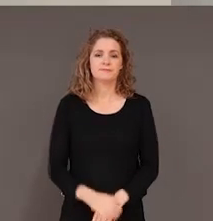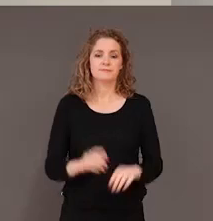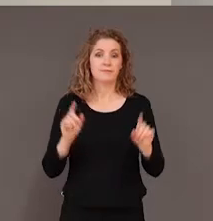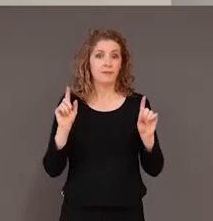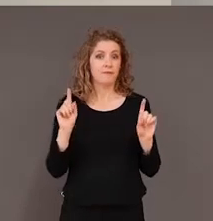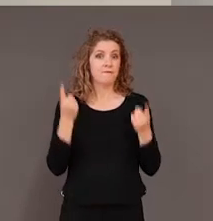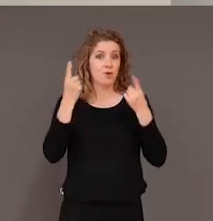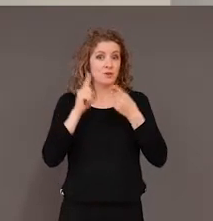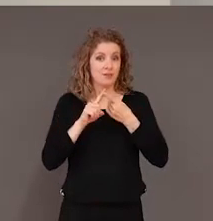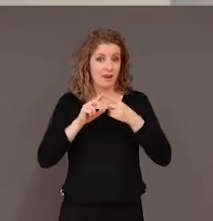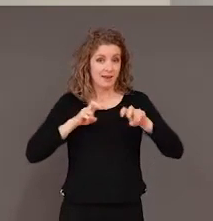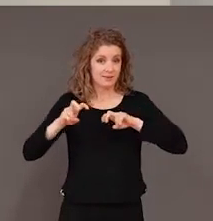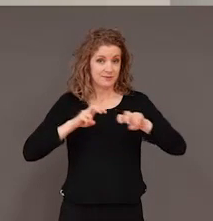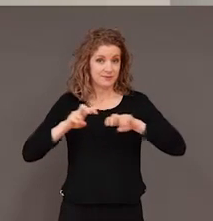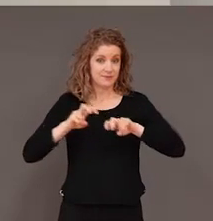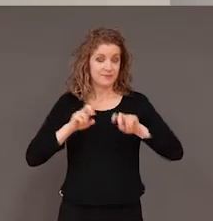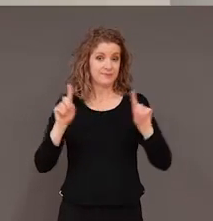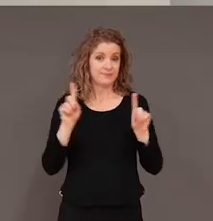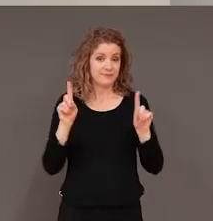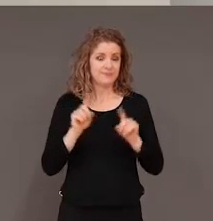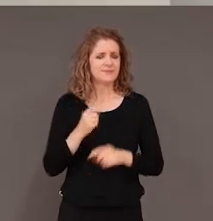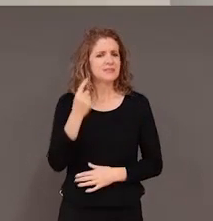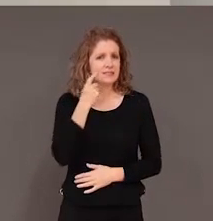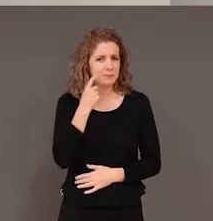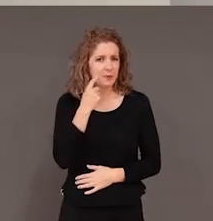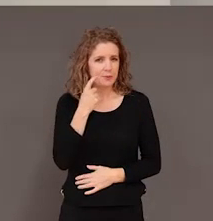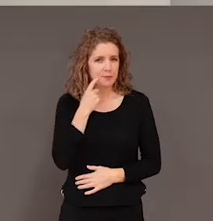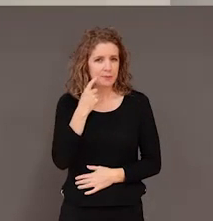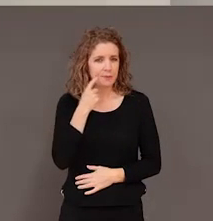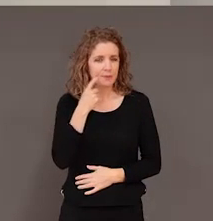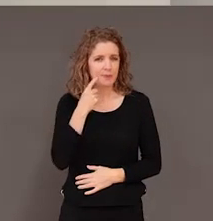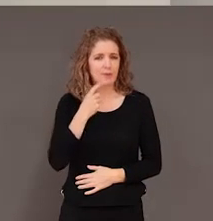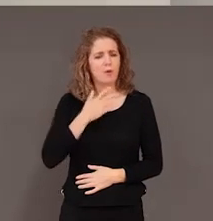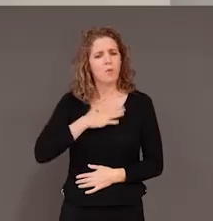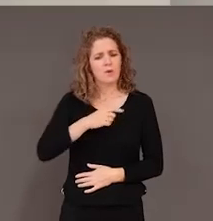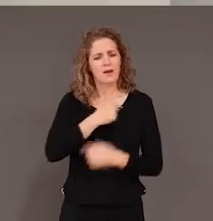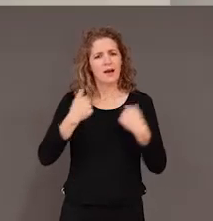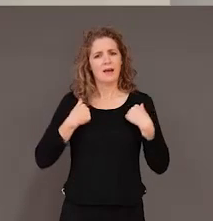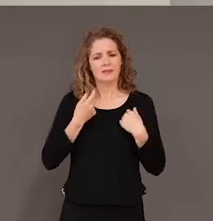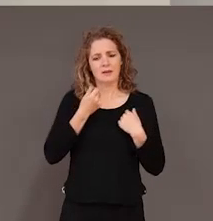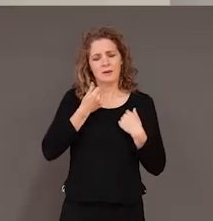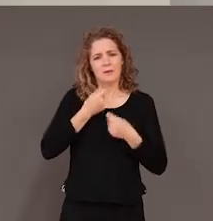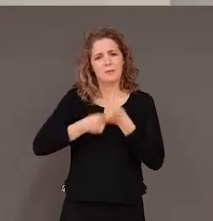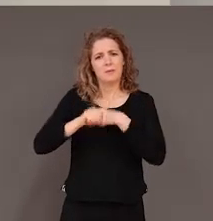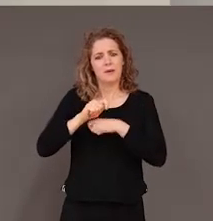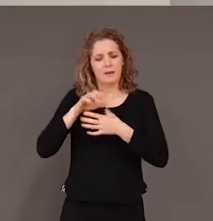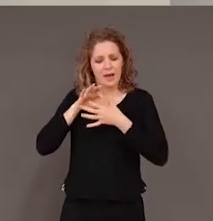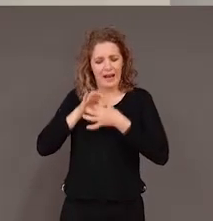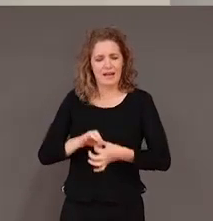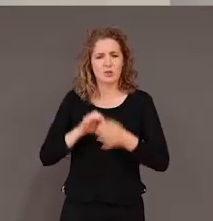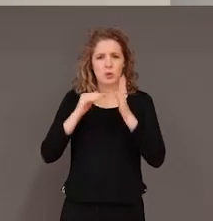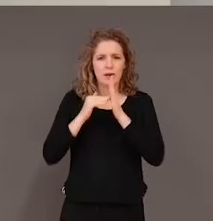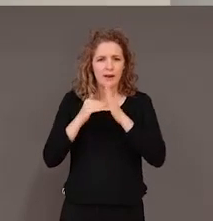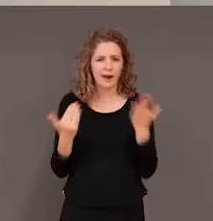So our first exercise is a simple one which helps us become connected with the present